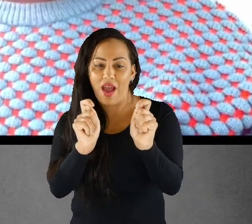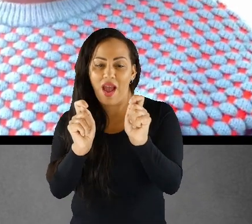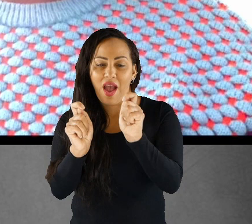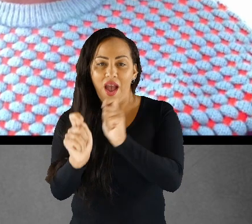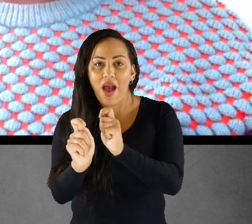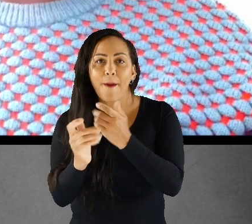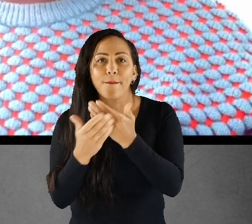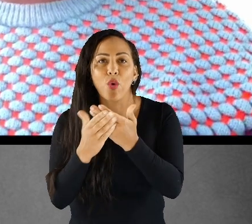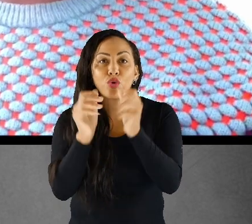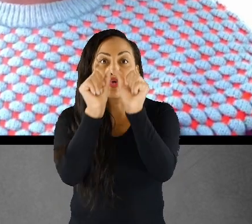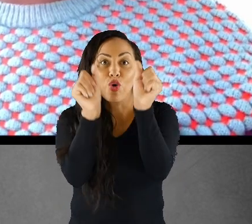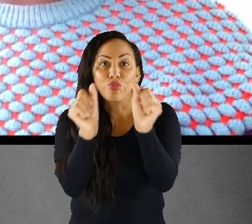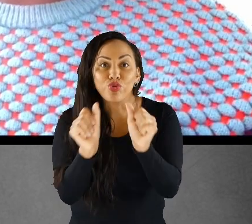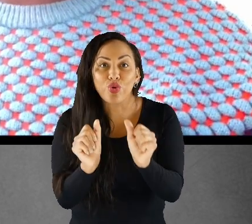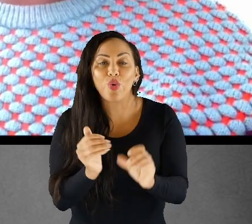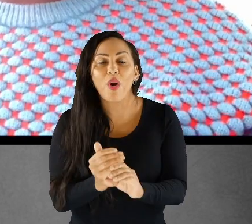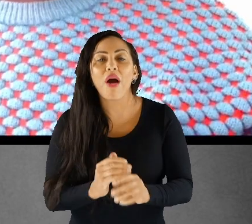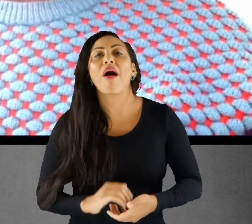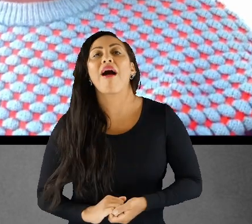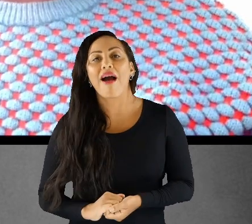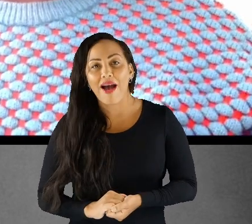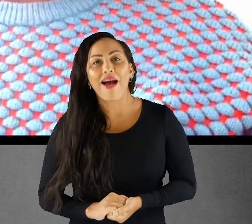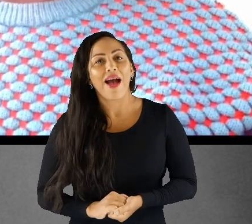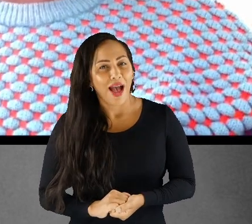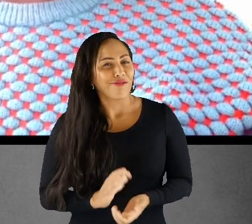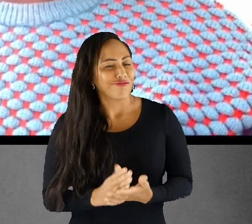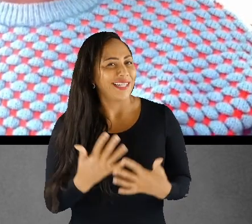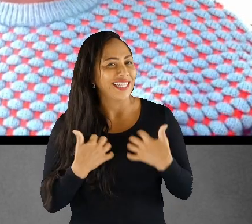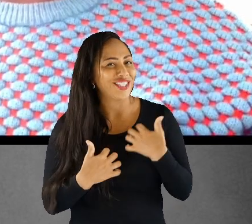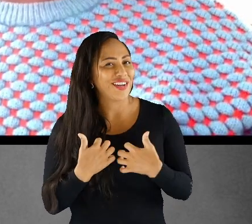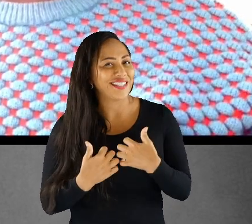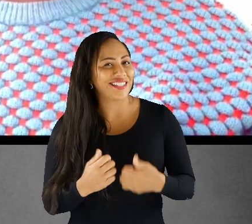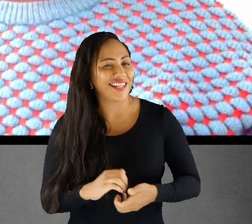actually really interesting.